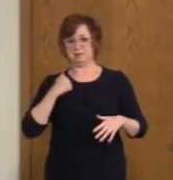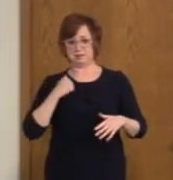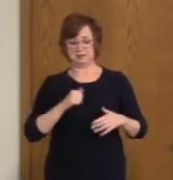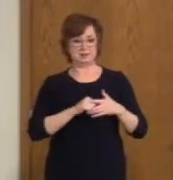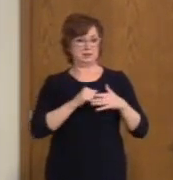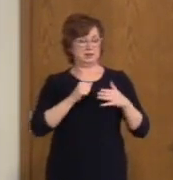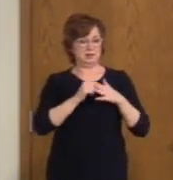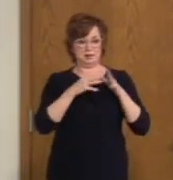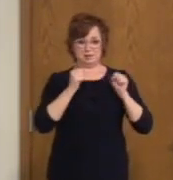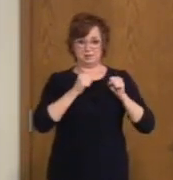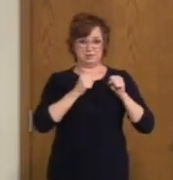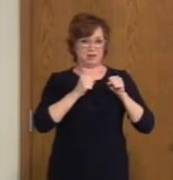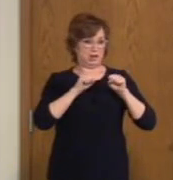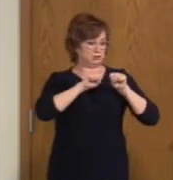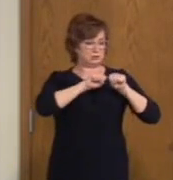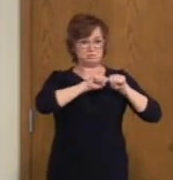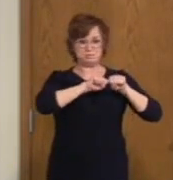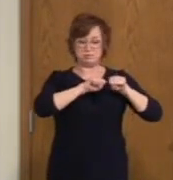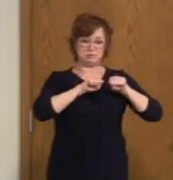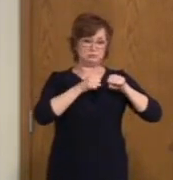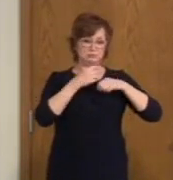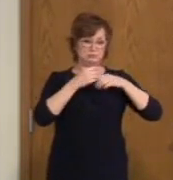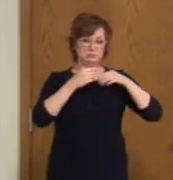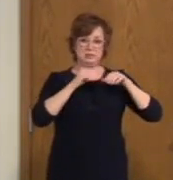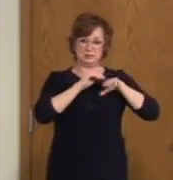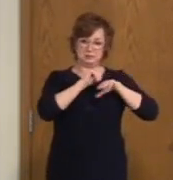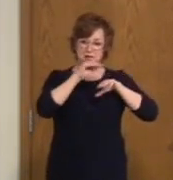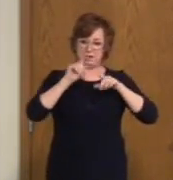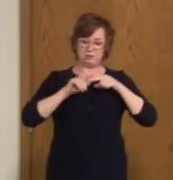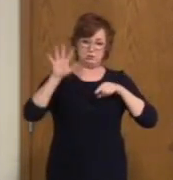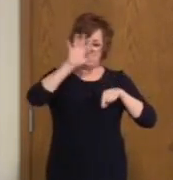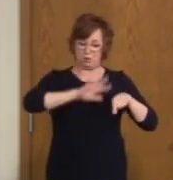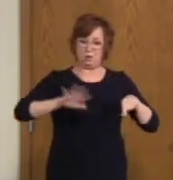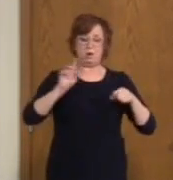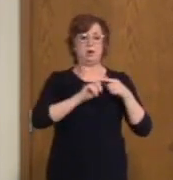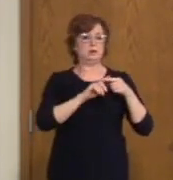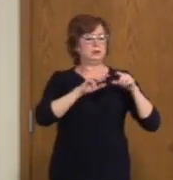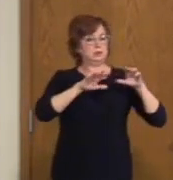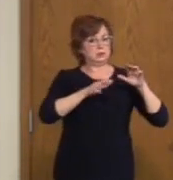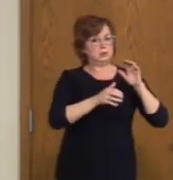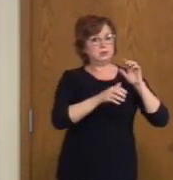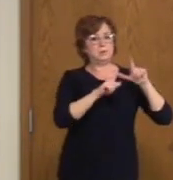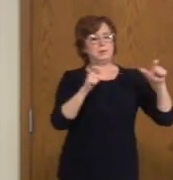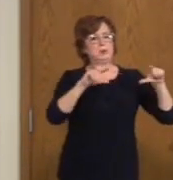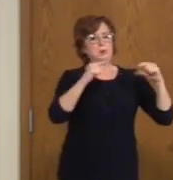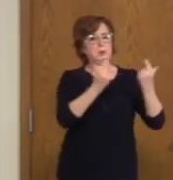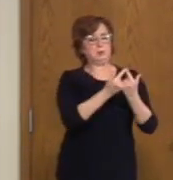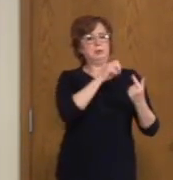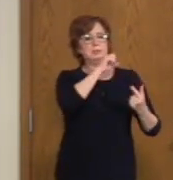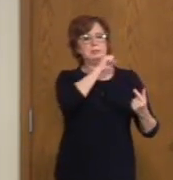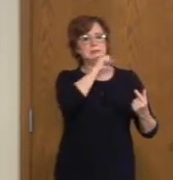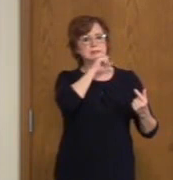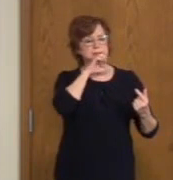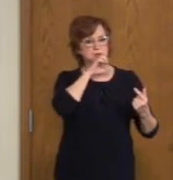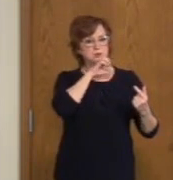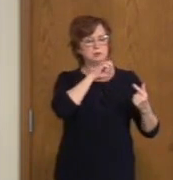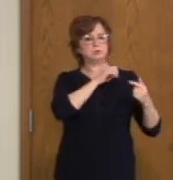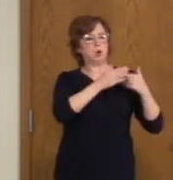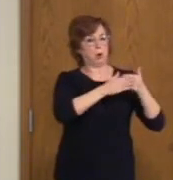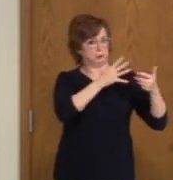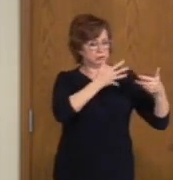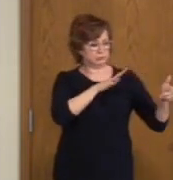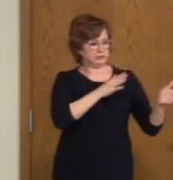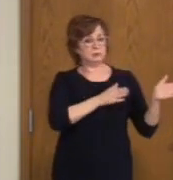quickly moving through our most vulnerable residents, our seniors in our communities, and we are just about finished delivering both the first and the second doses